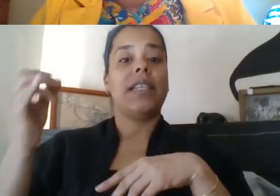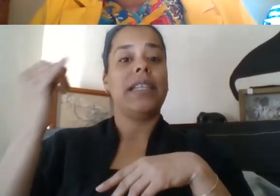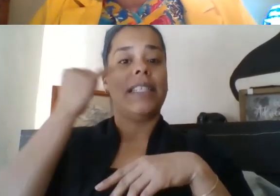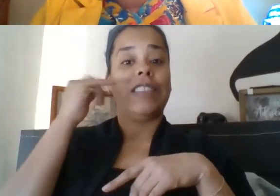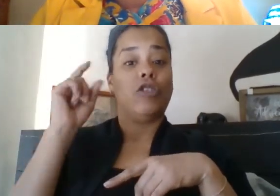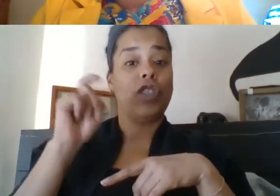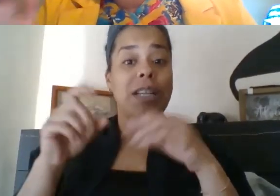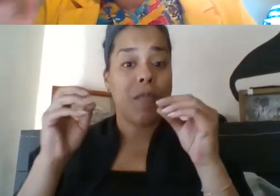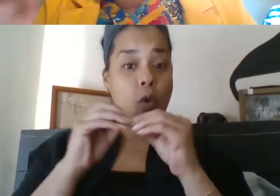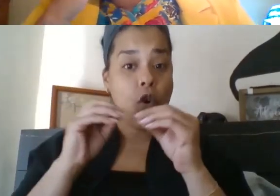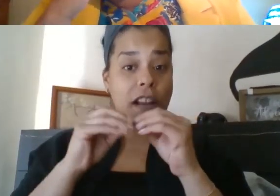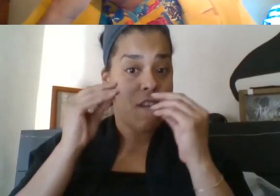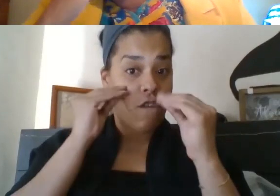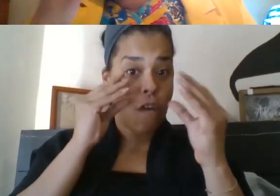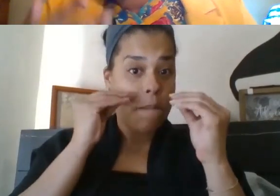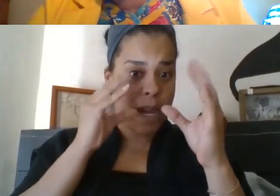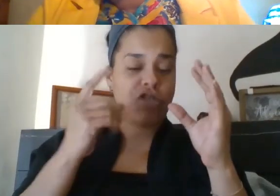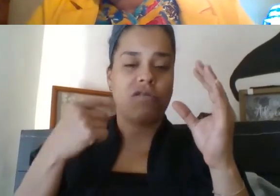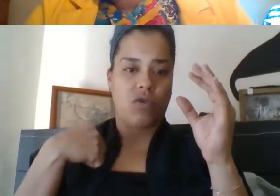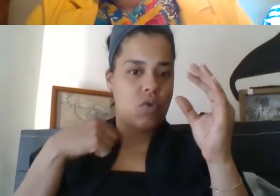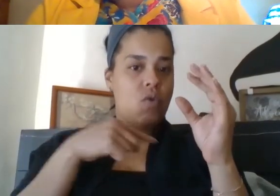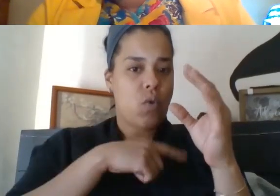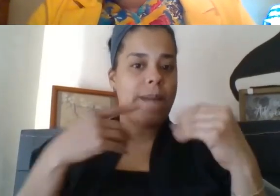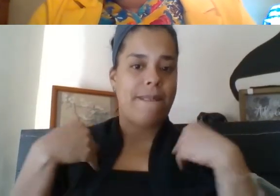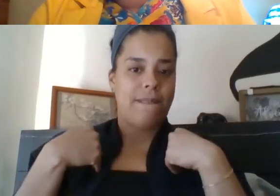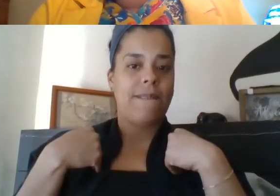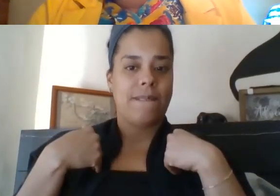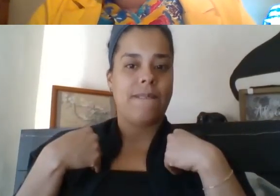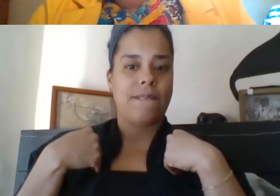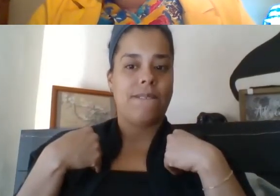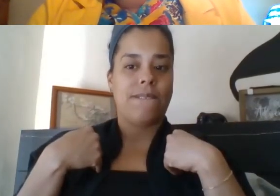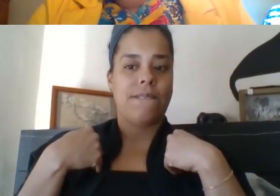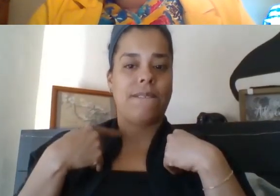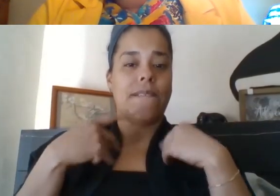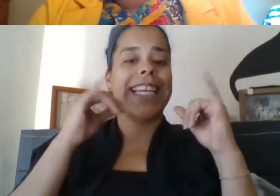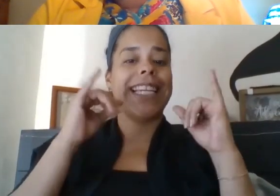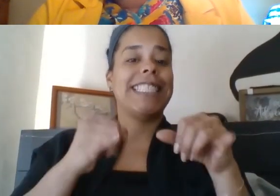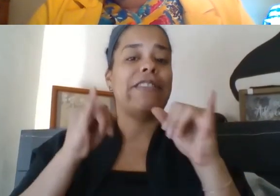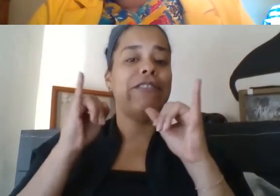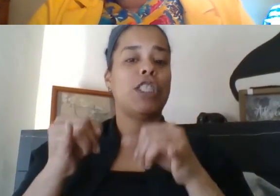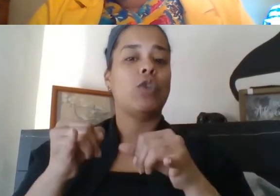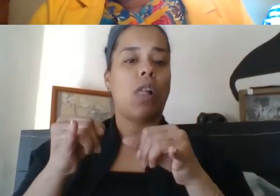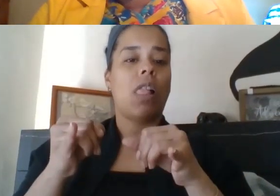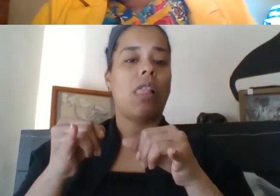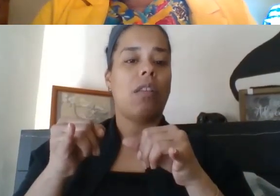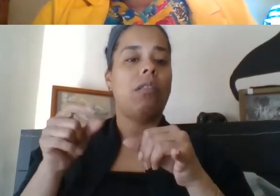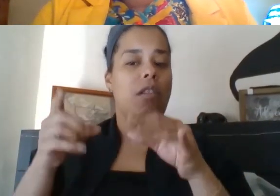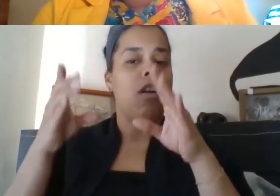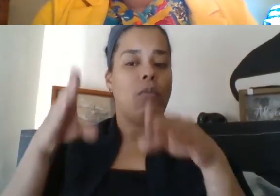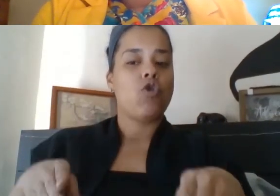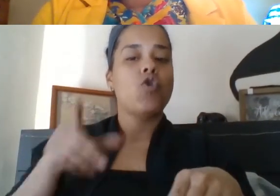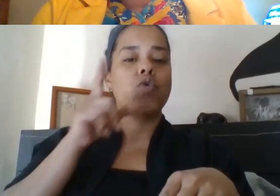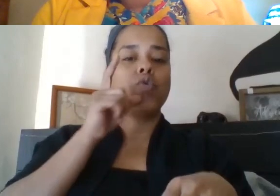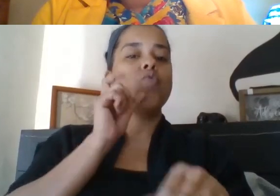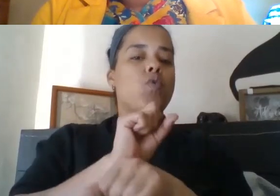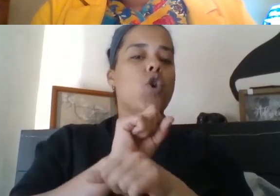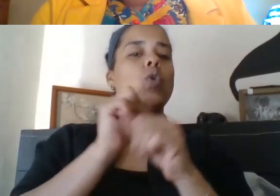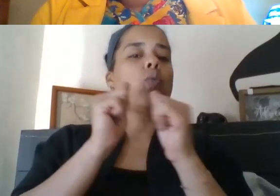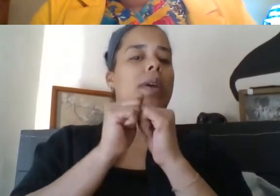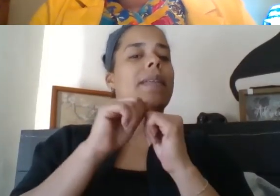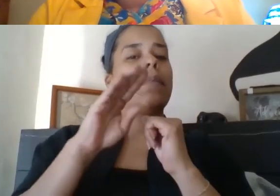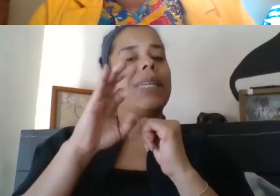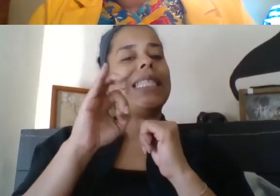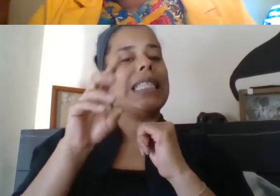more information on that, we do have a individual who works closely with